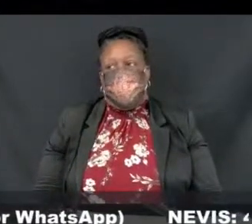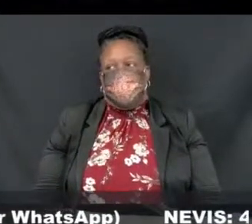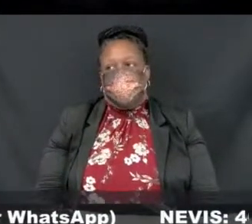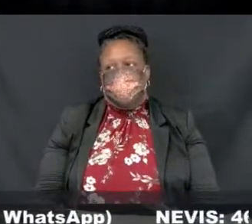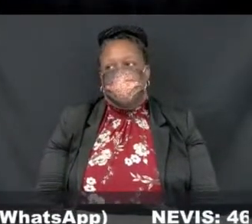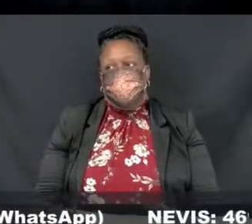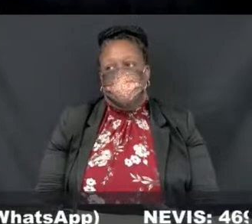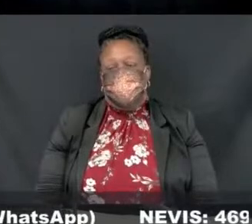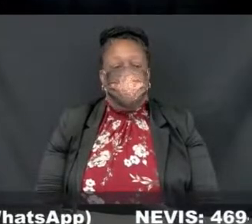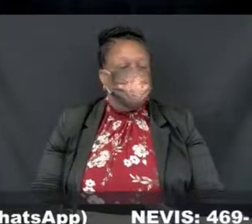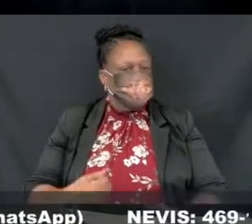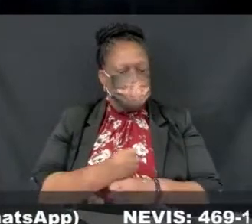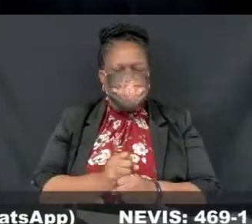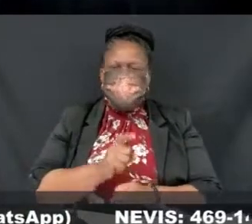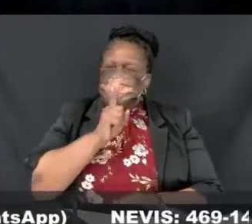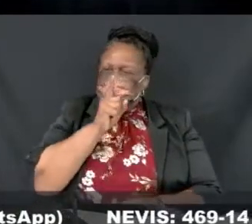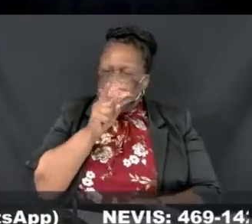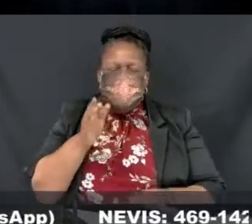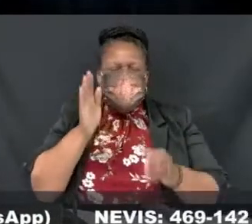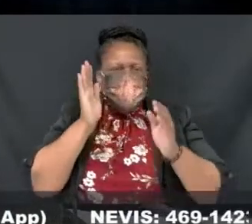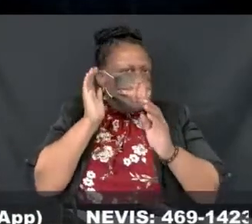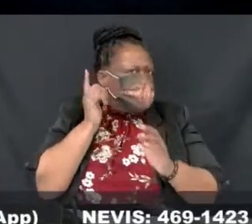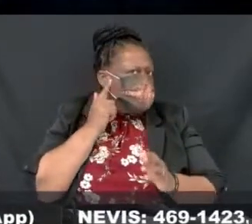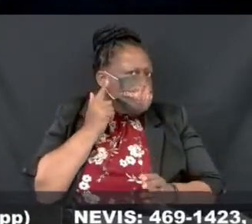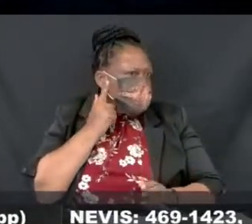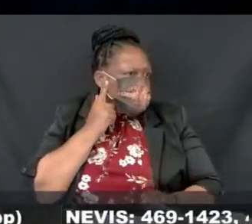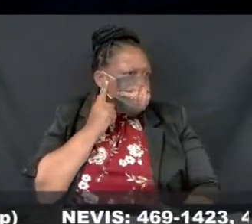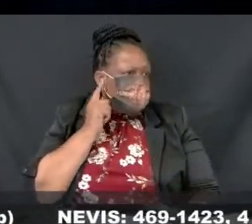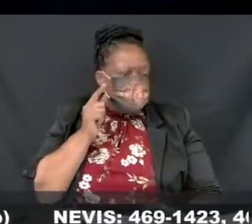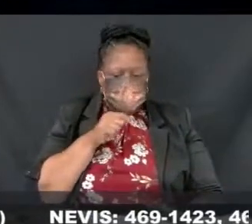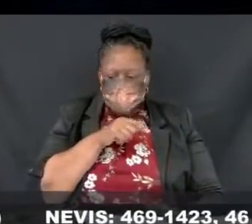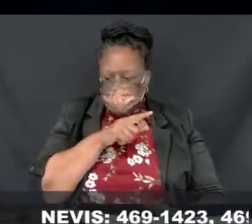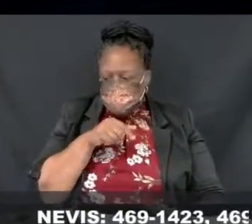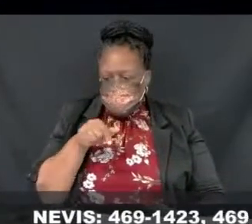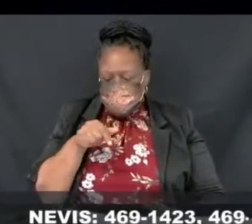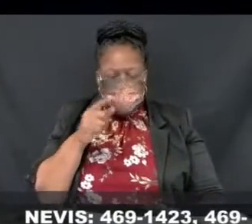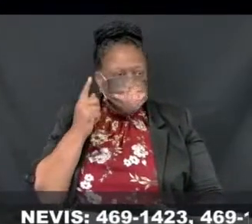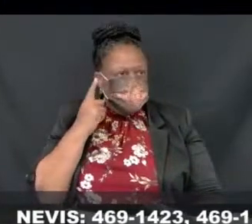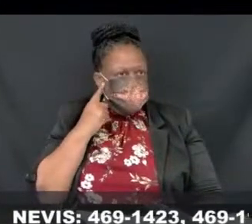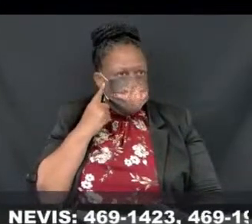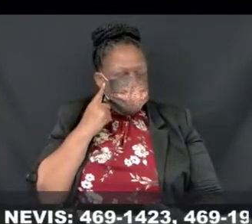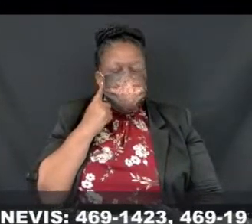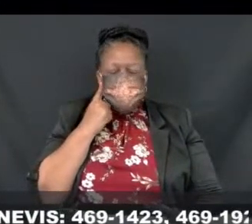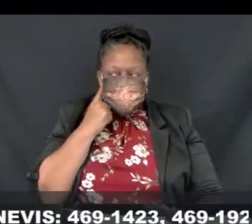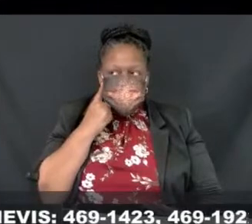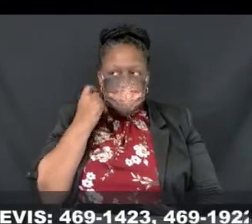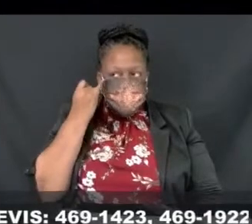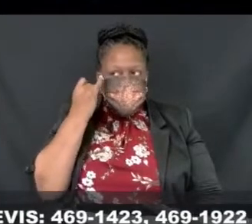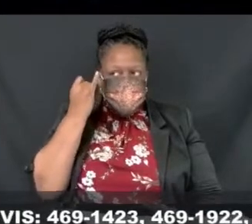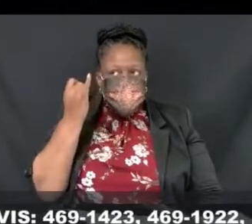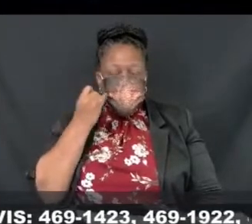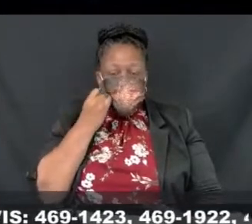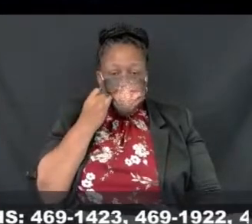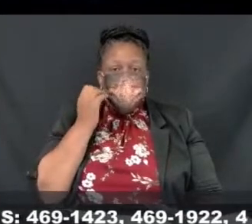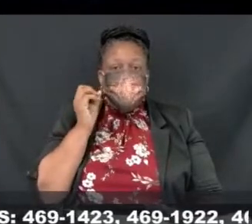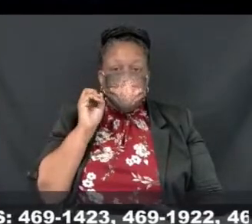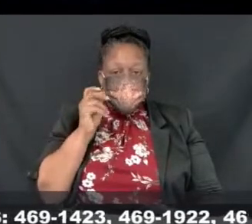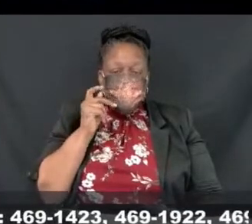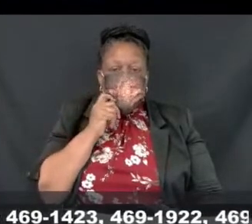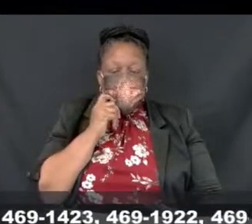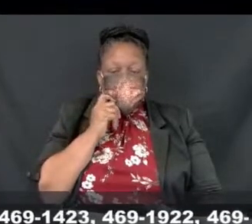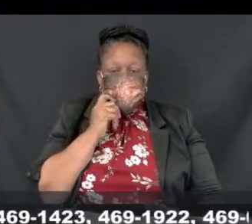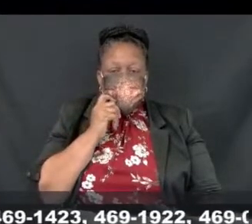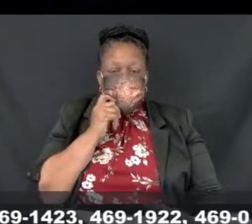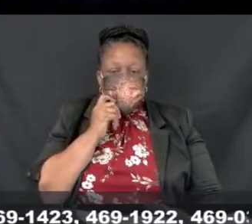he listens. He never once said, go this way, go that way. He listened and he listened and he listened, and he gave word